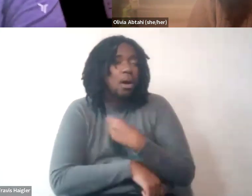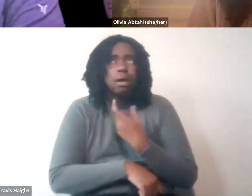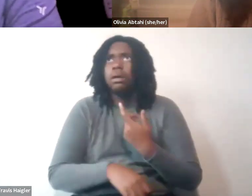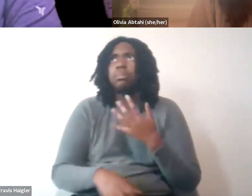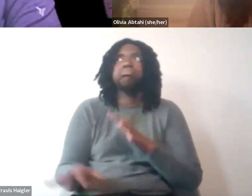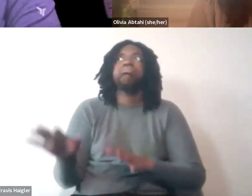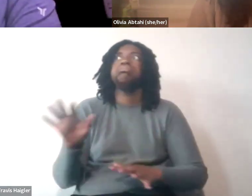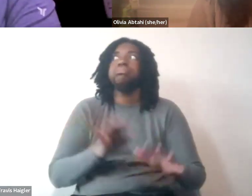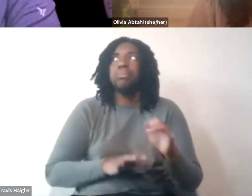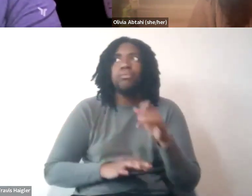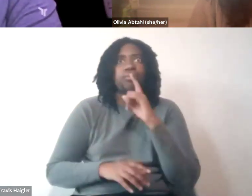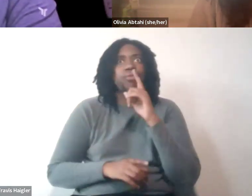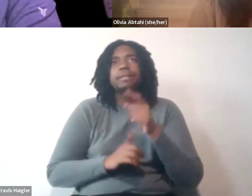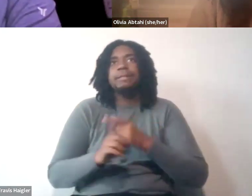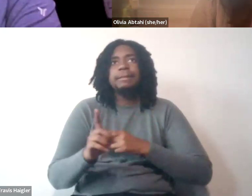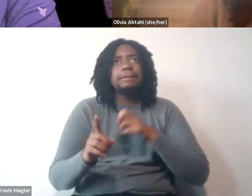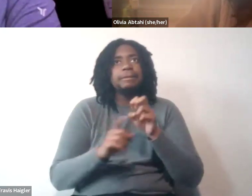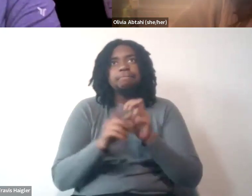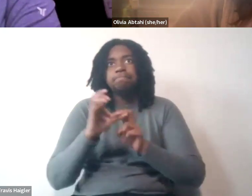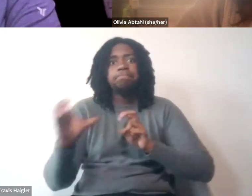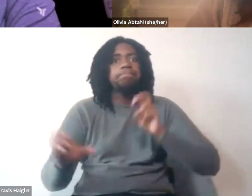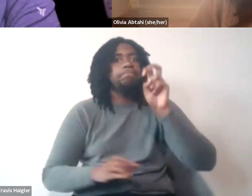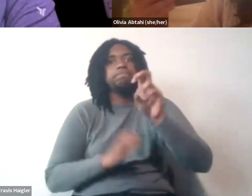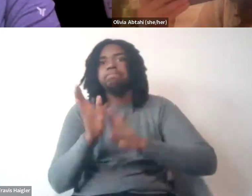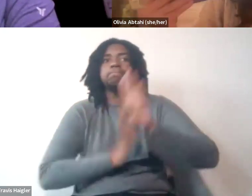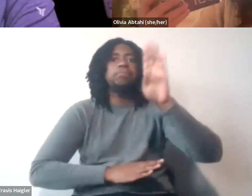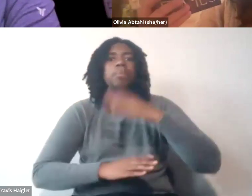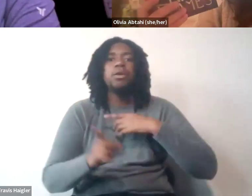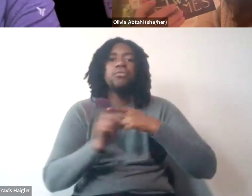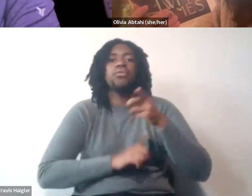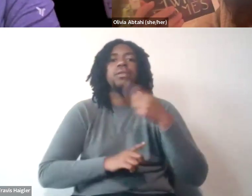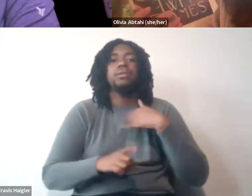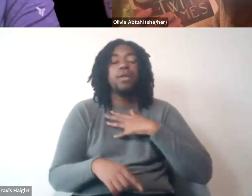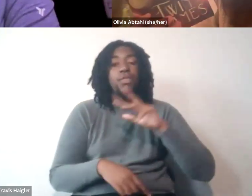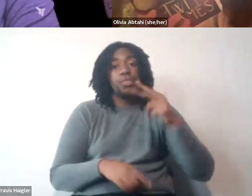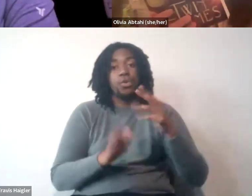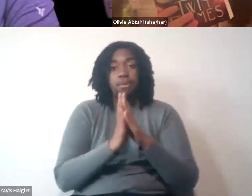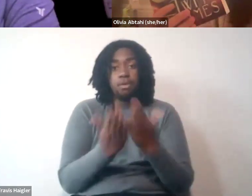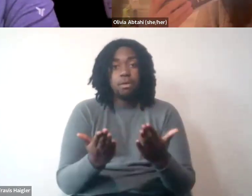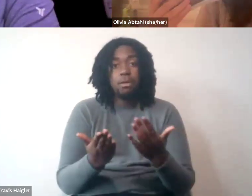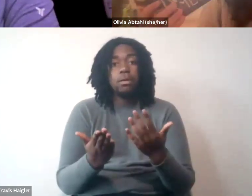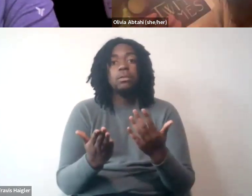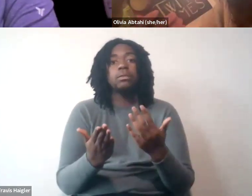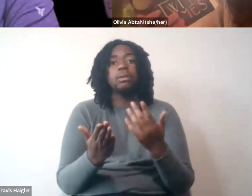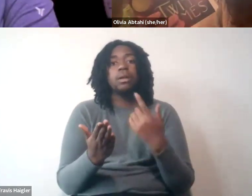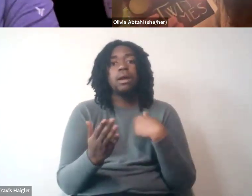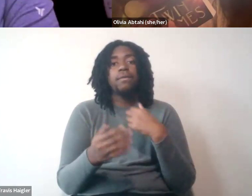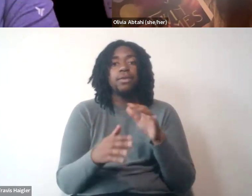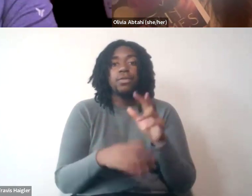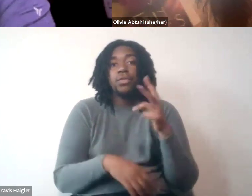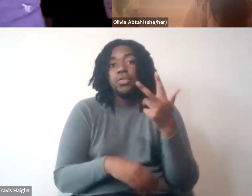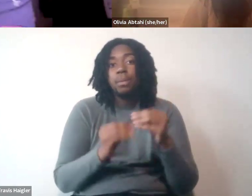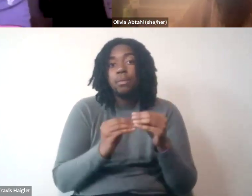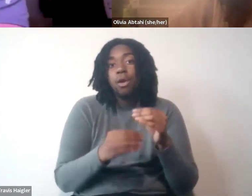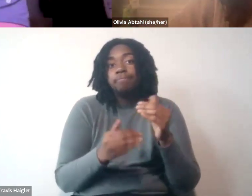has really launched my career as an author. This is my third book that's coming out. I have 3 more scheduled